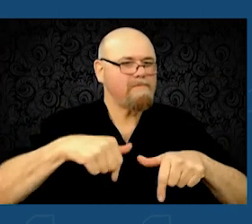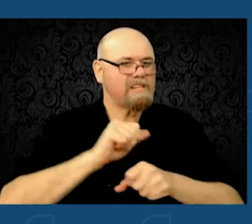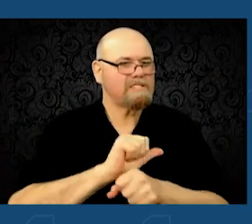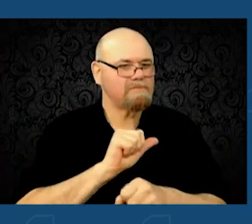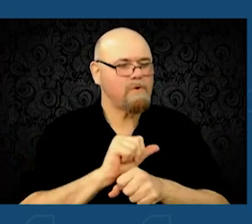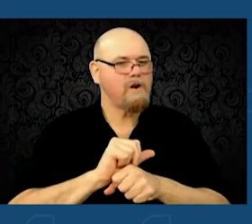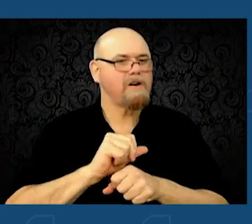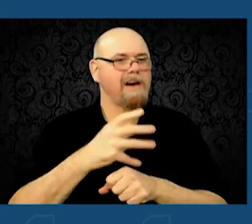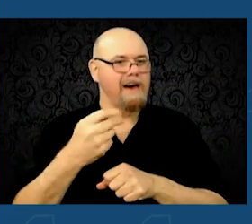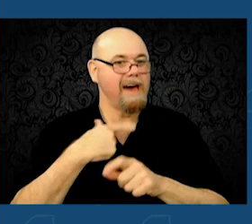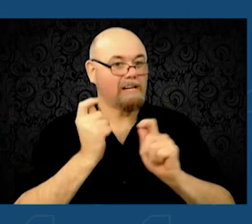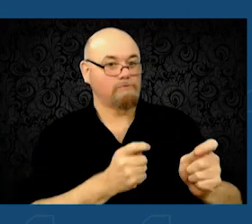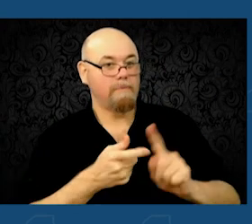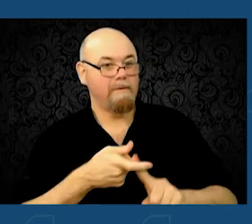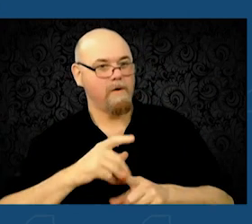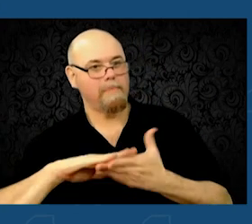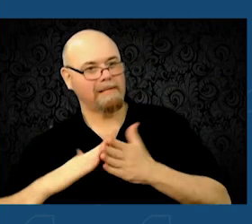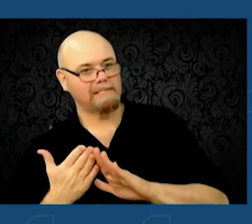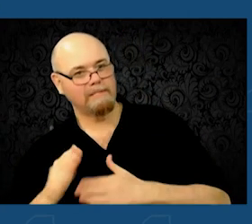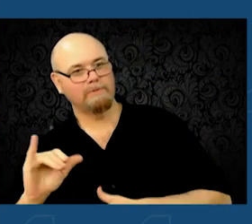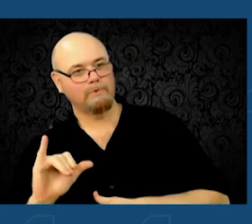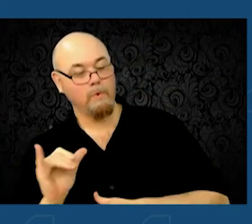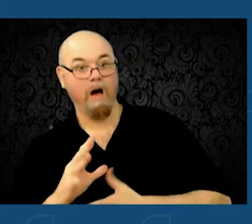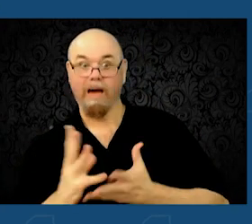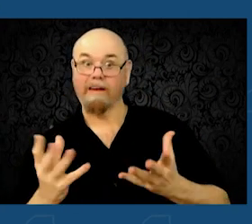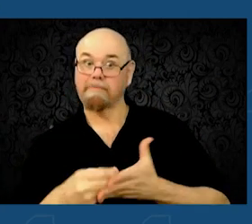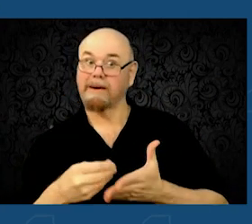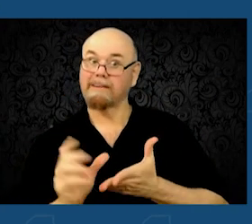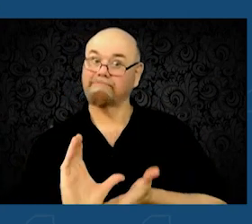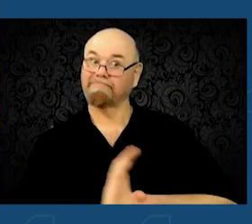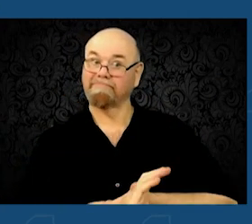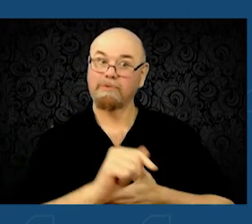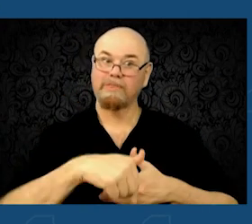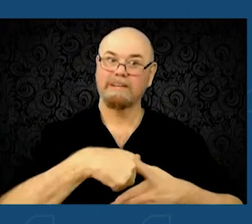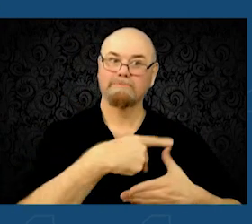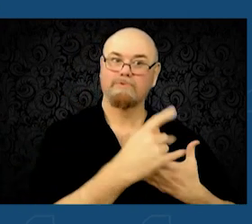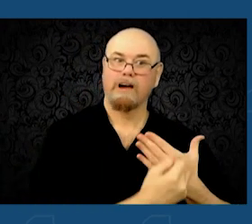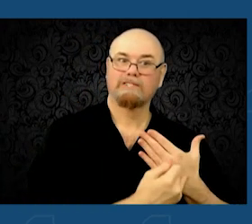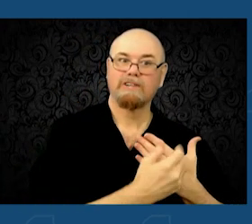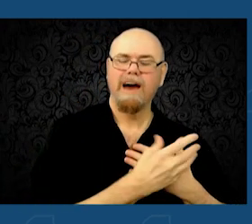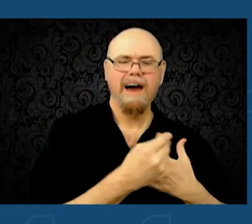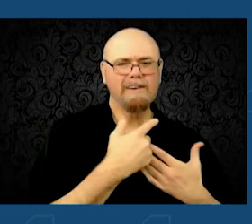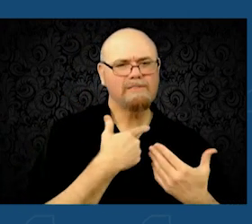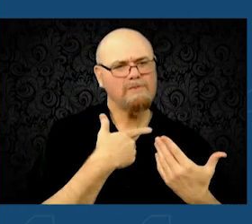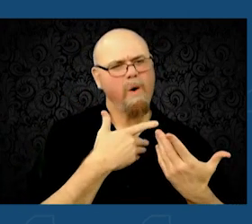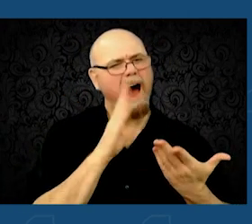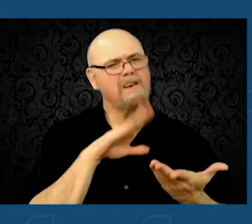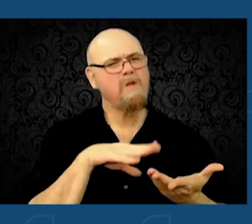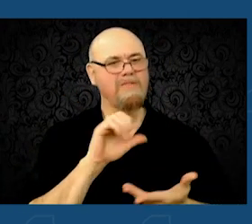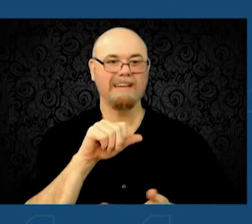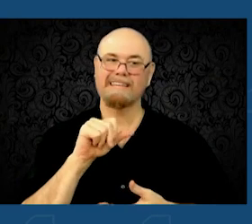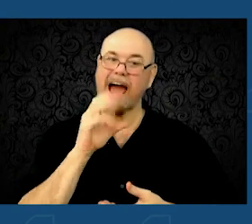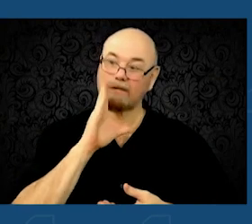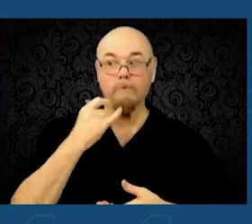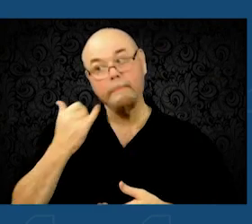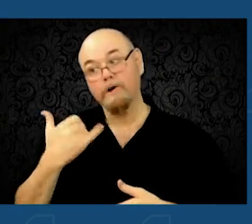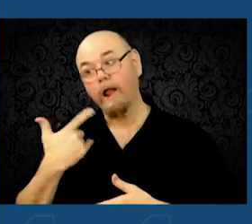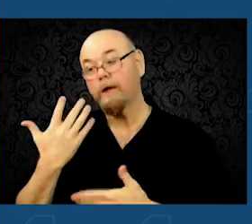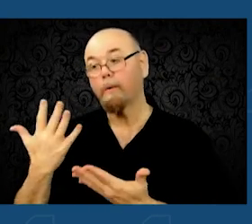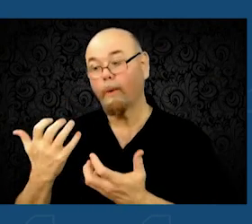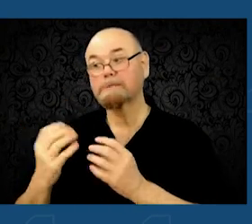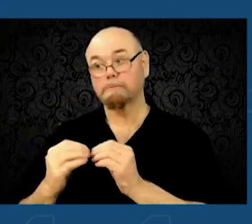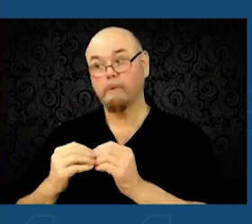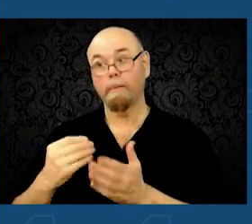city quite a bit of money to this project. And I know that Kaz will be calling you for more. So, Byron